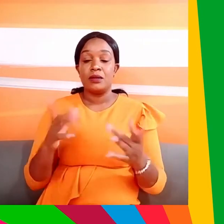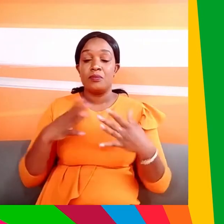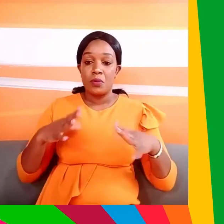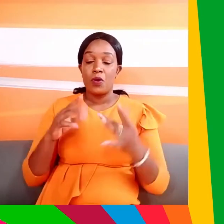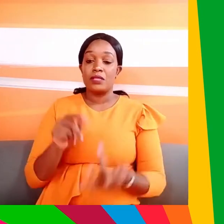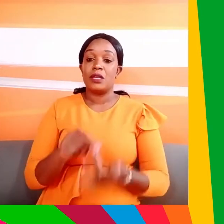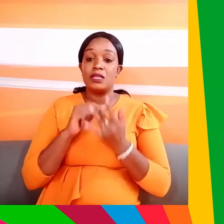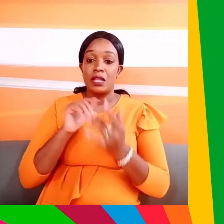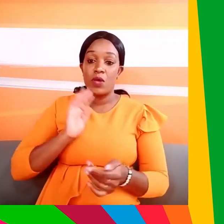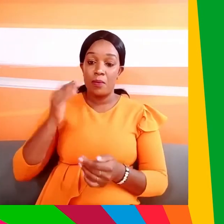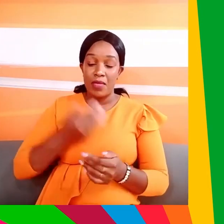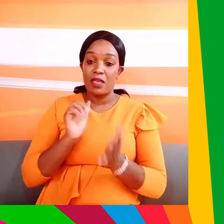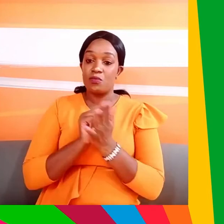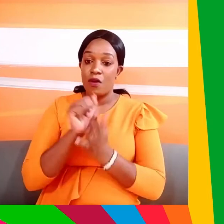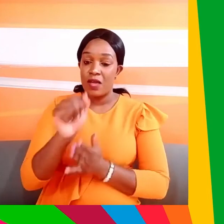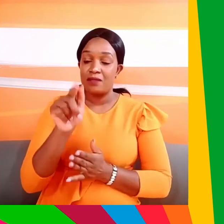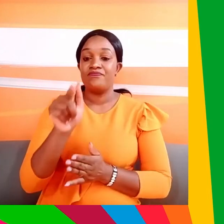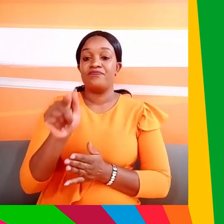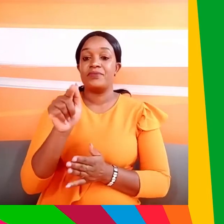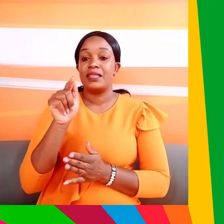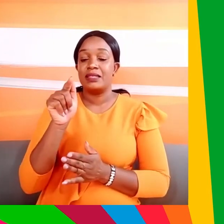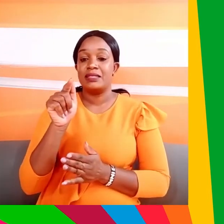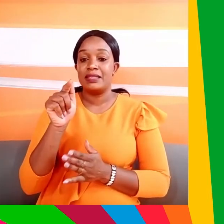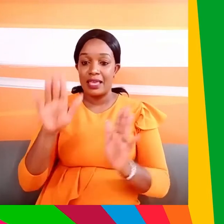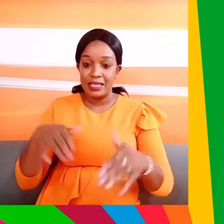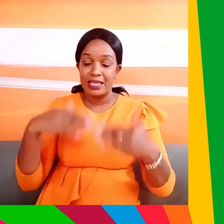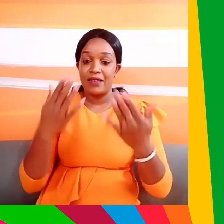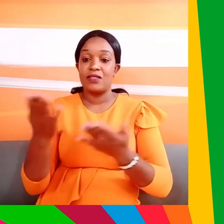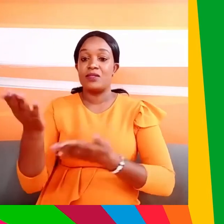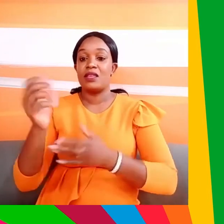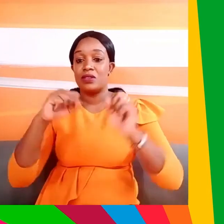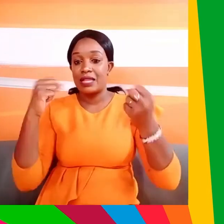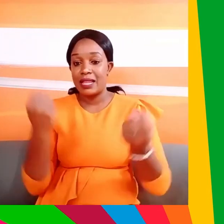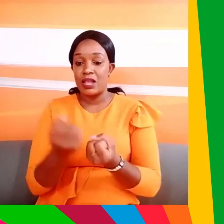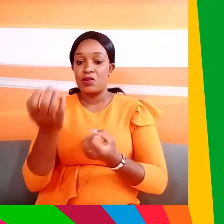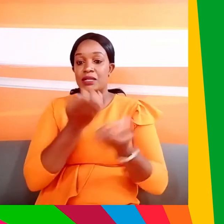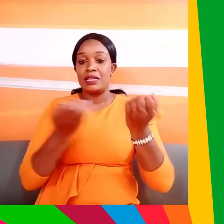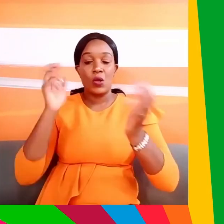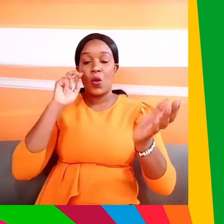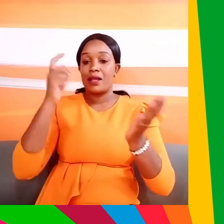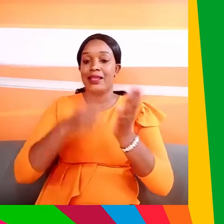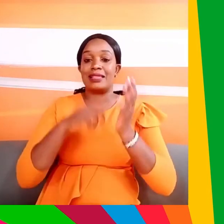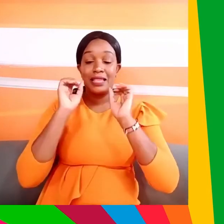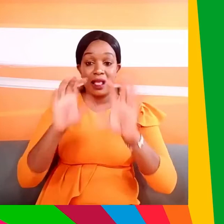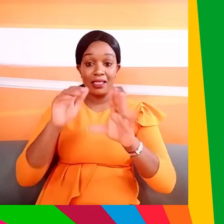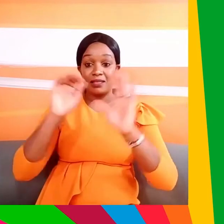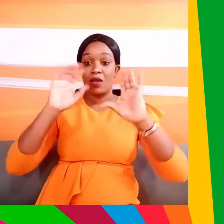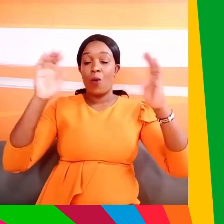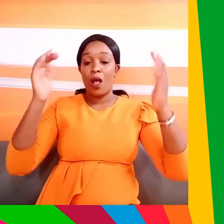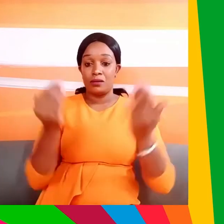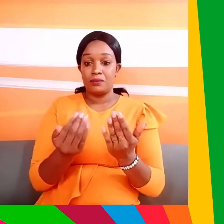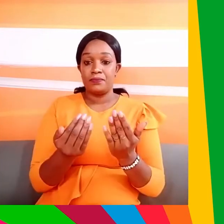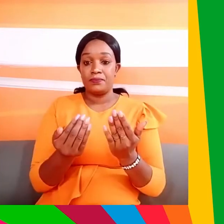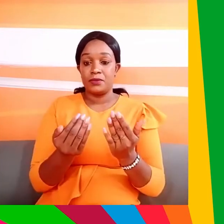sorts of caring services that are essential to our society, to our economies, are not being recognized and rewarded. And I hope this is also the opportunity for